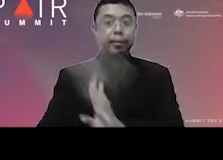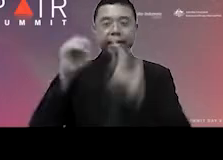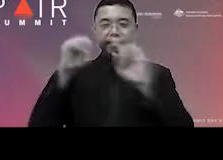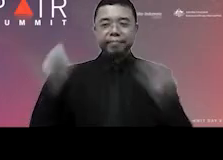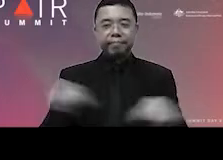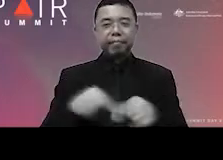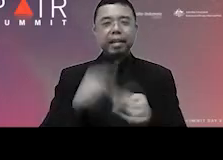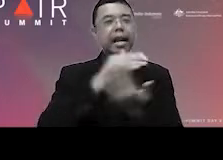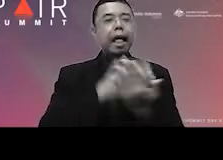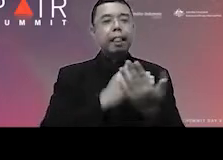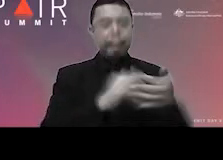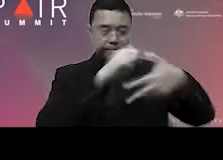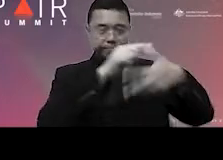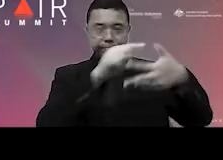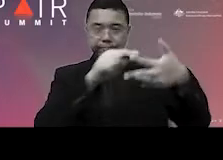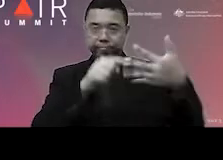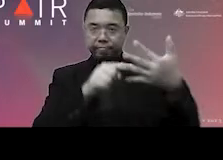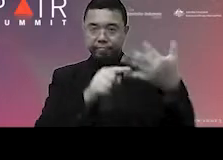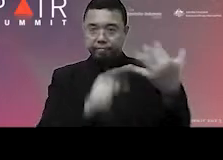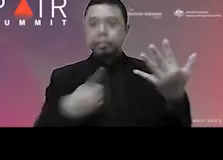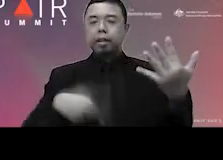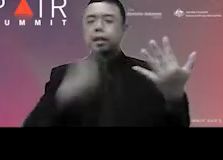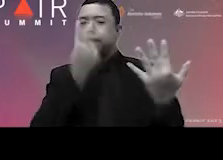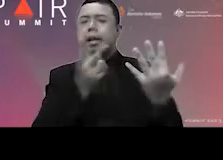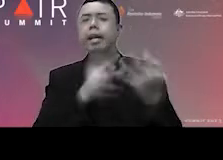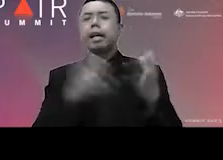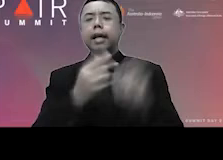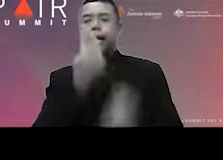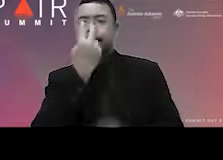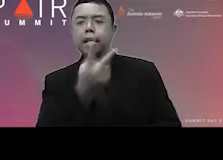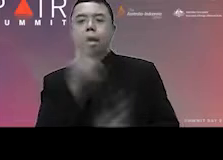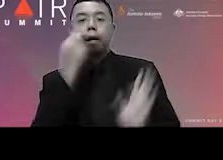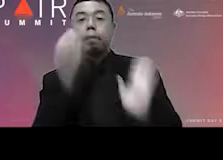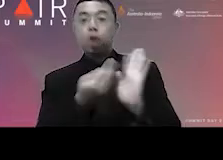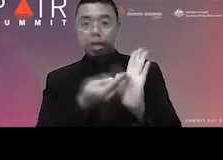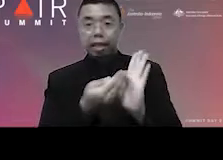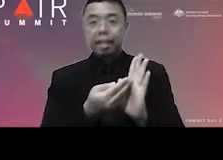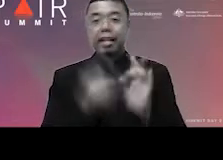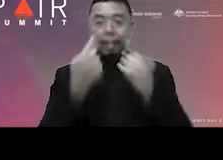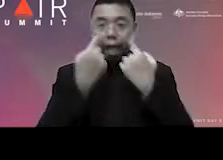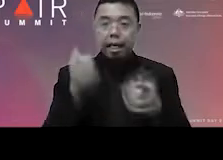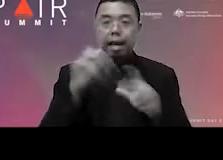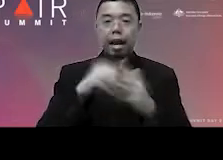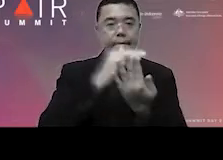the actual flow in Yogyakarta incorporates a messaging application, which is WhatsApp, and also cloud storage, Google